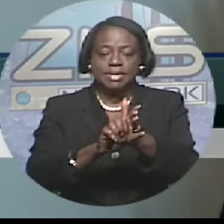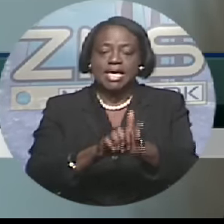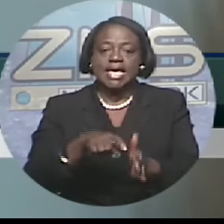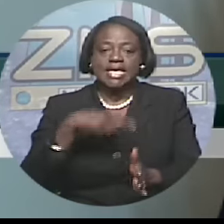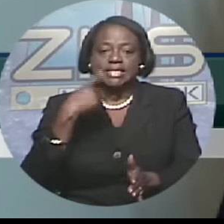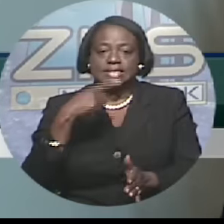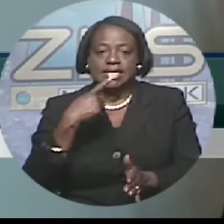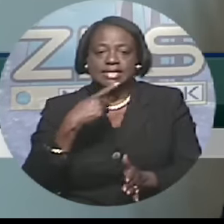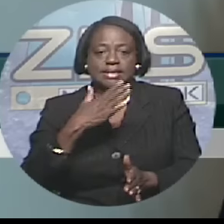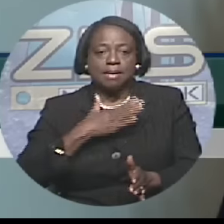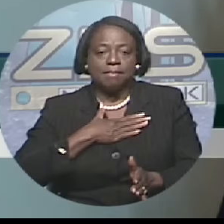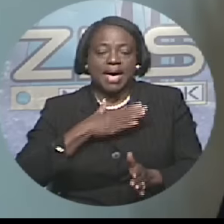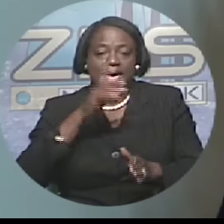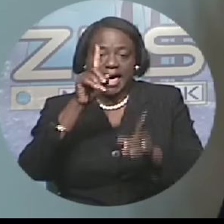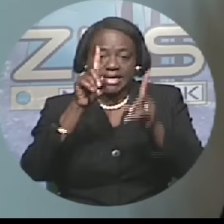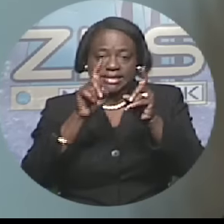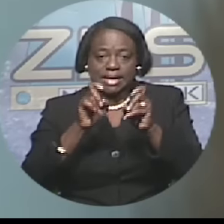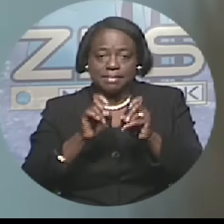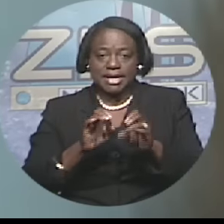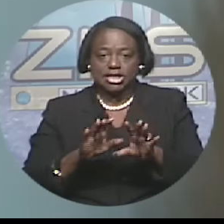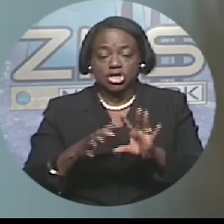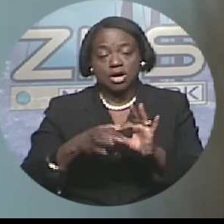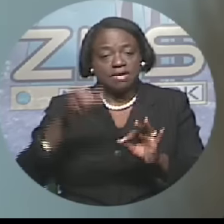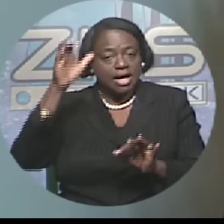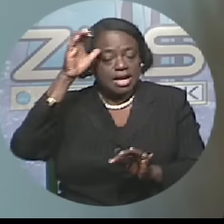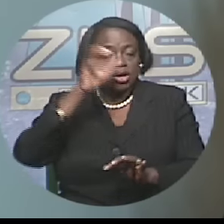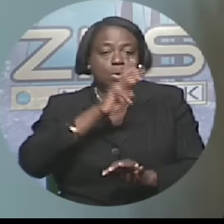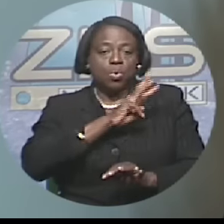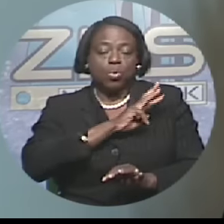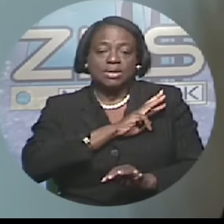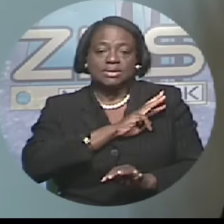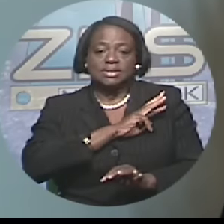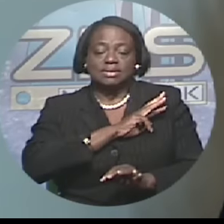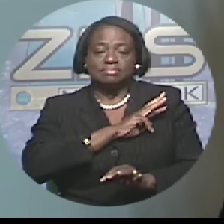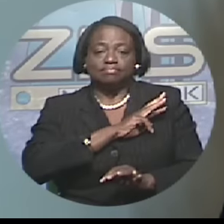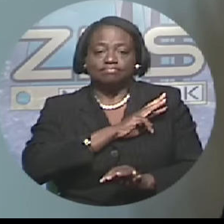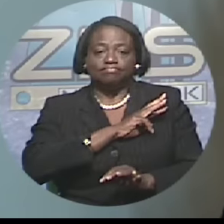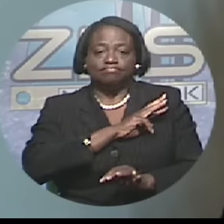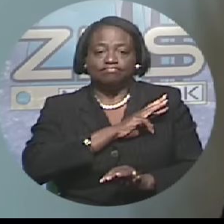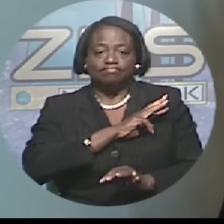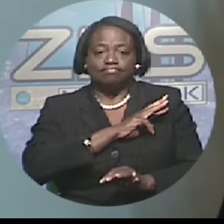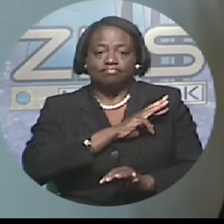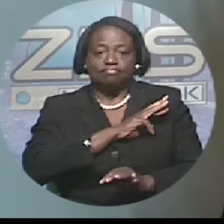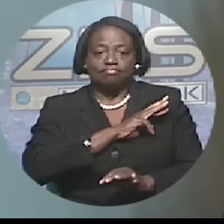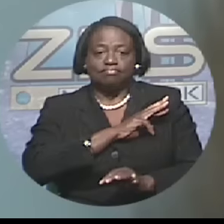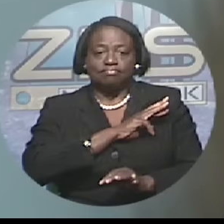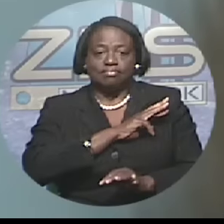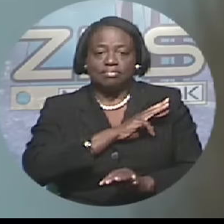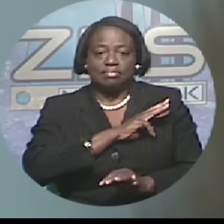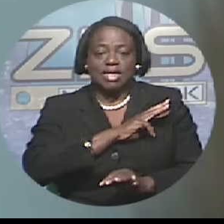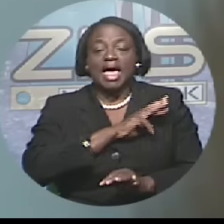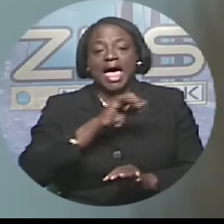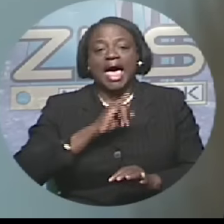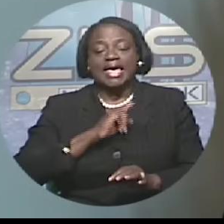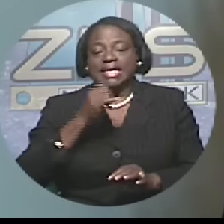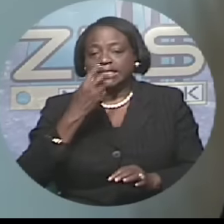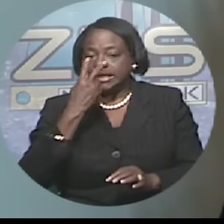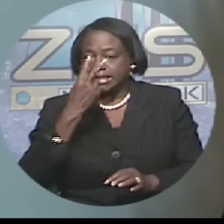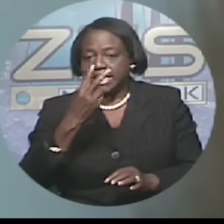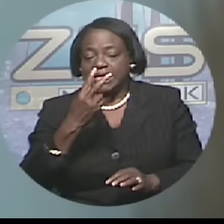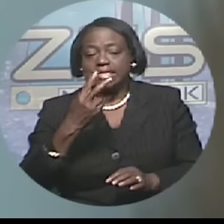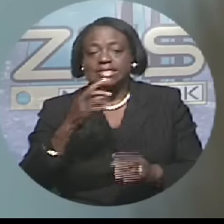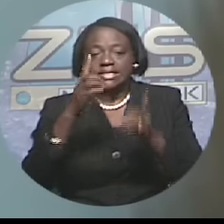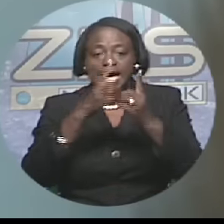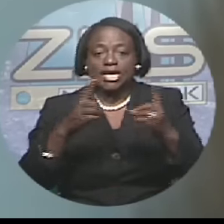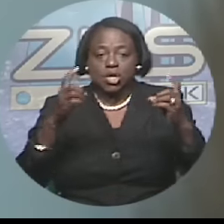my examination of Clint Watson is paid for, but I've now diagnosed him as having something wrong with him.